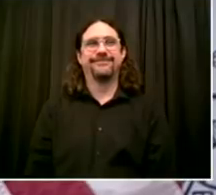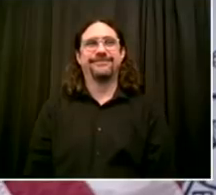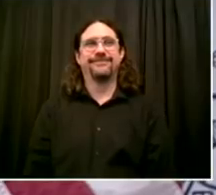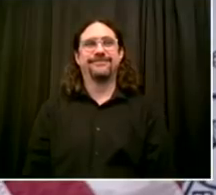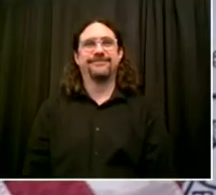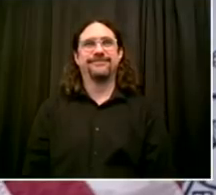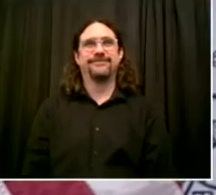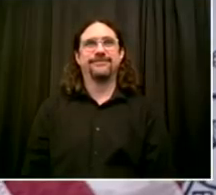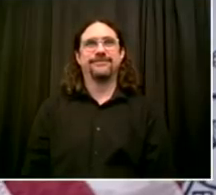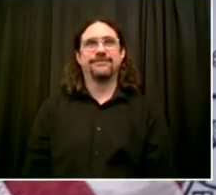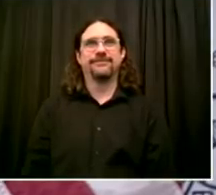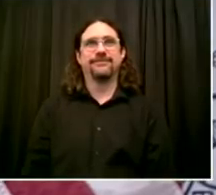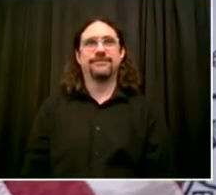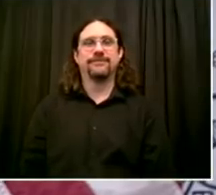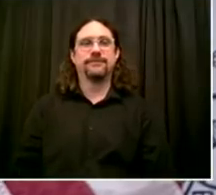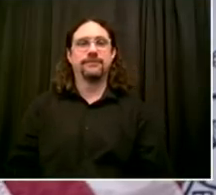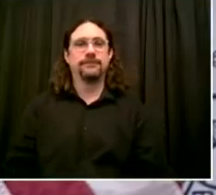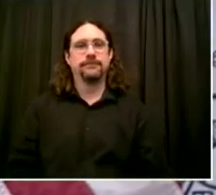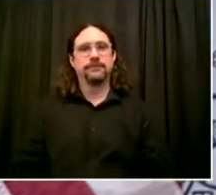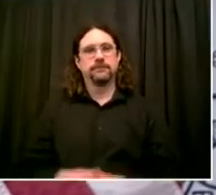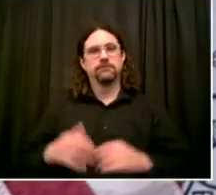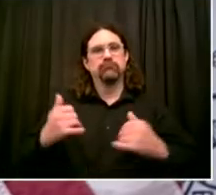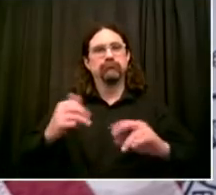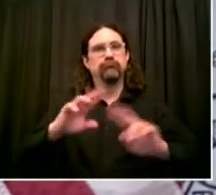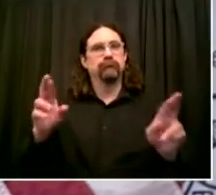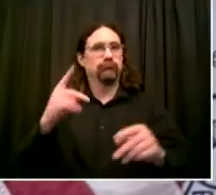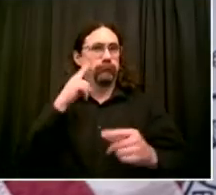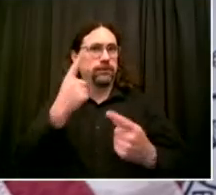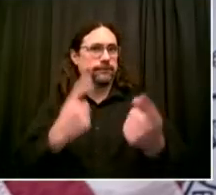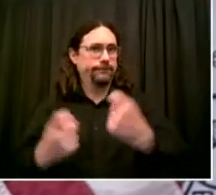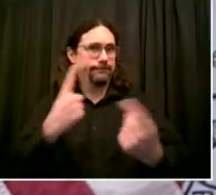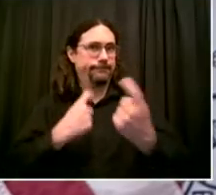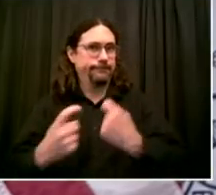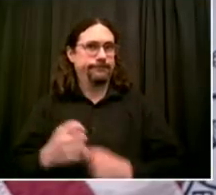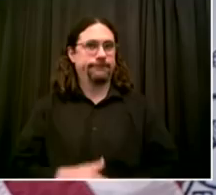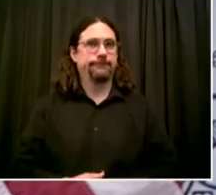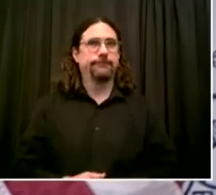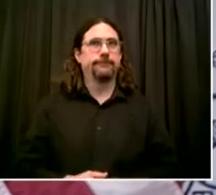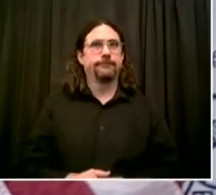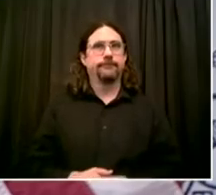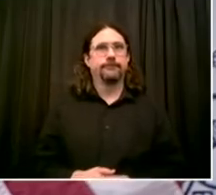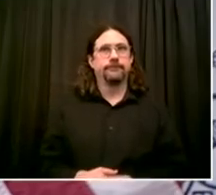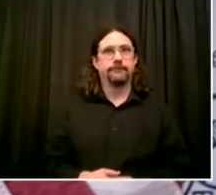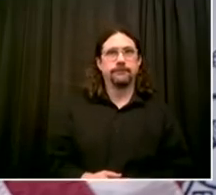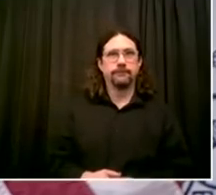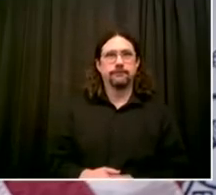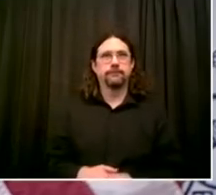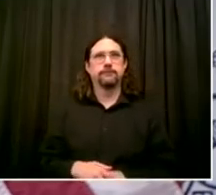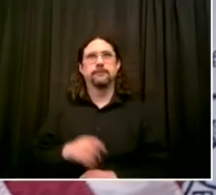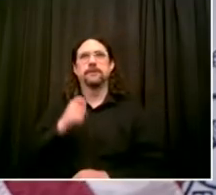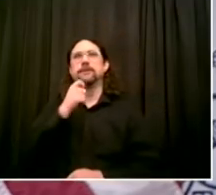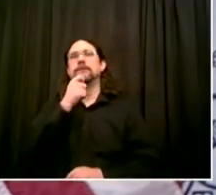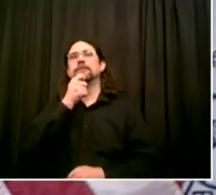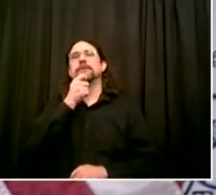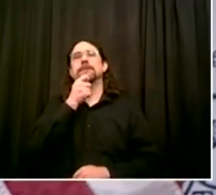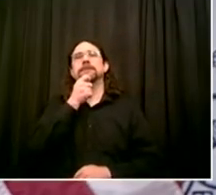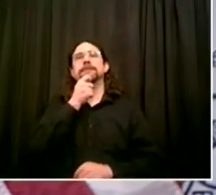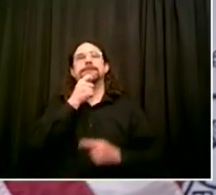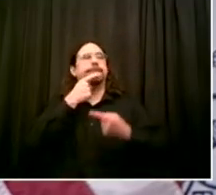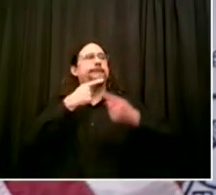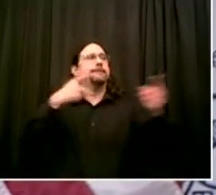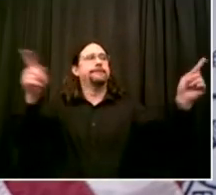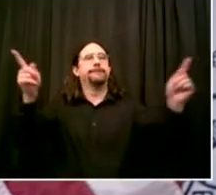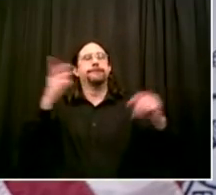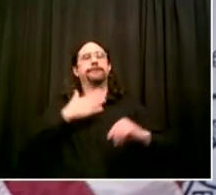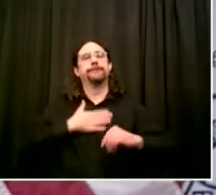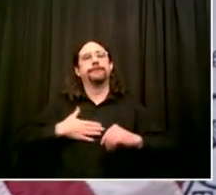to our colleagues in the media. And please let me know the name and outlet of each journalist. Hi, all.